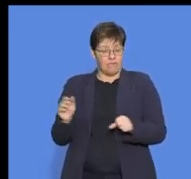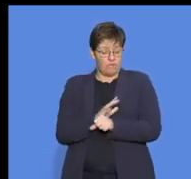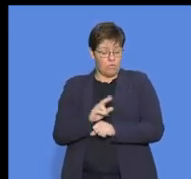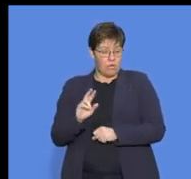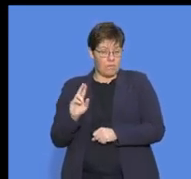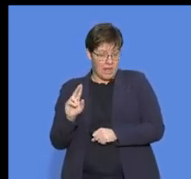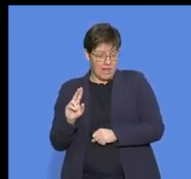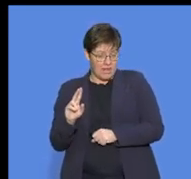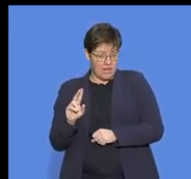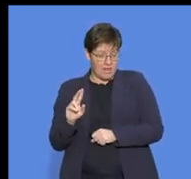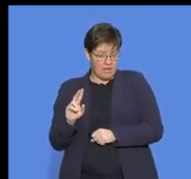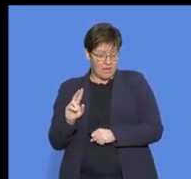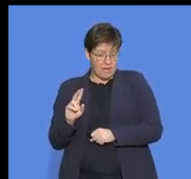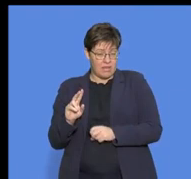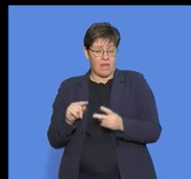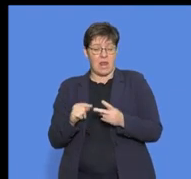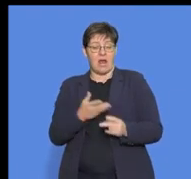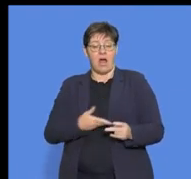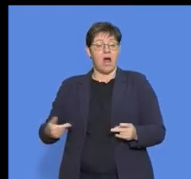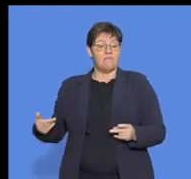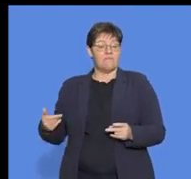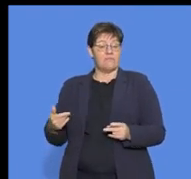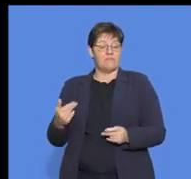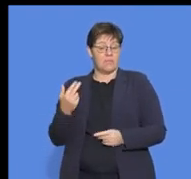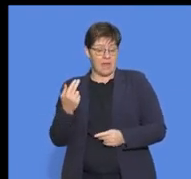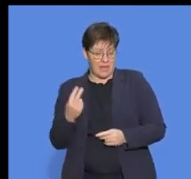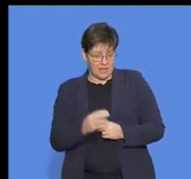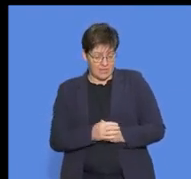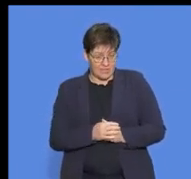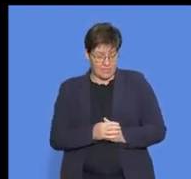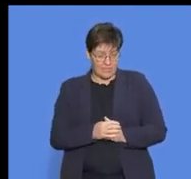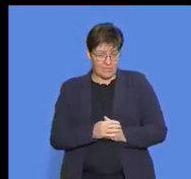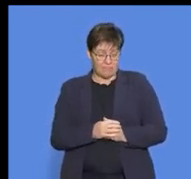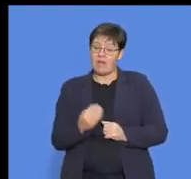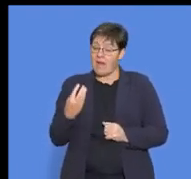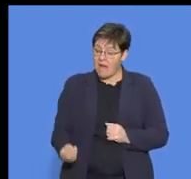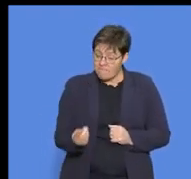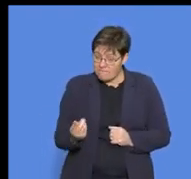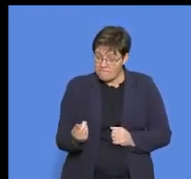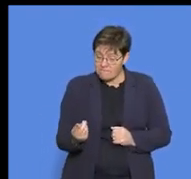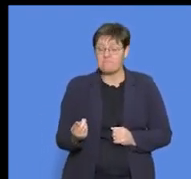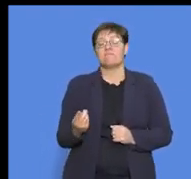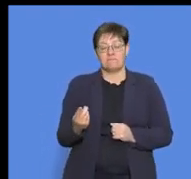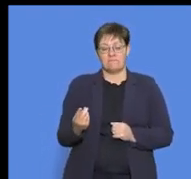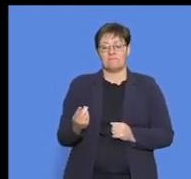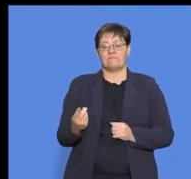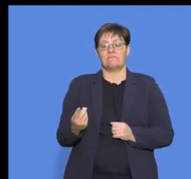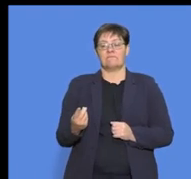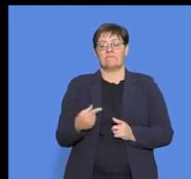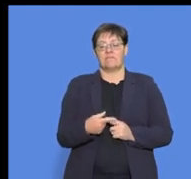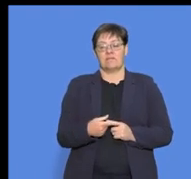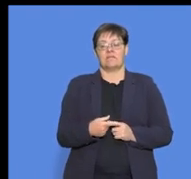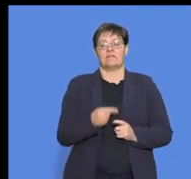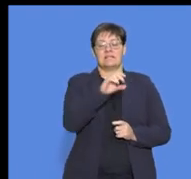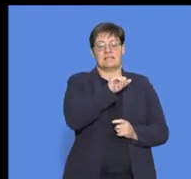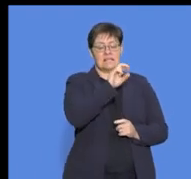have one full pair, that means an angle, and its matching side, the side across from it? If you do, then that's the green light